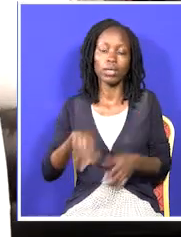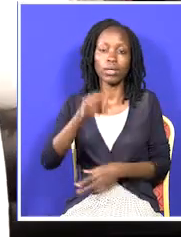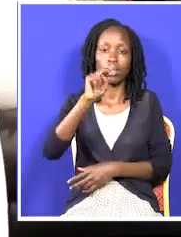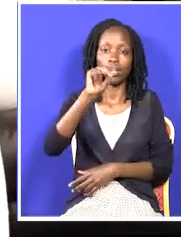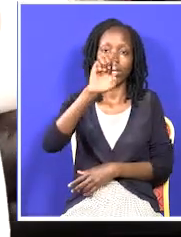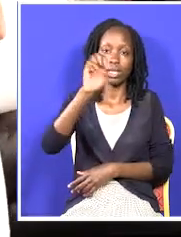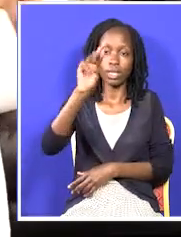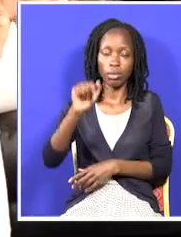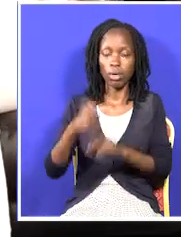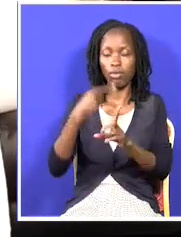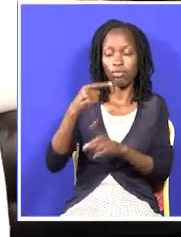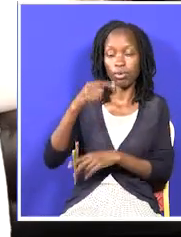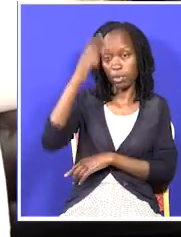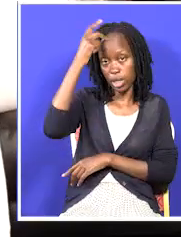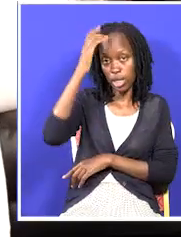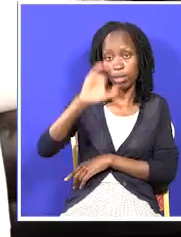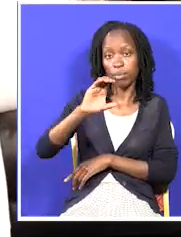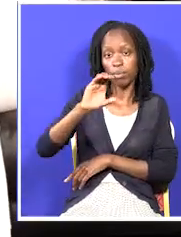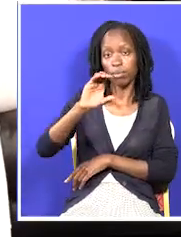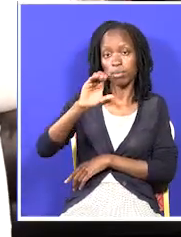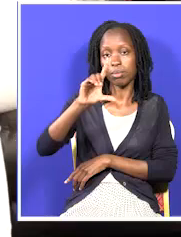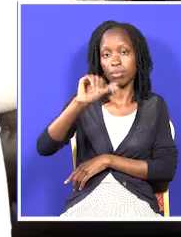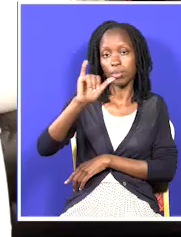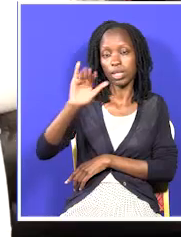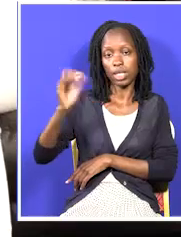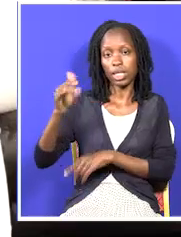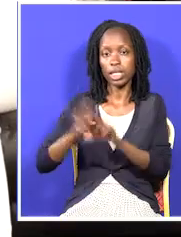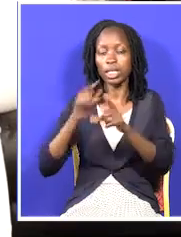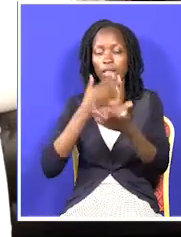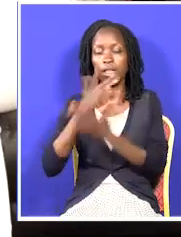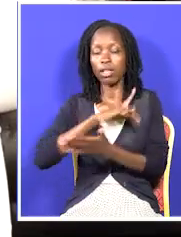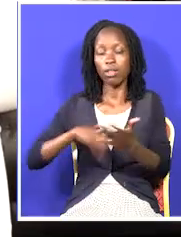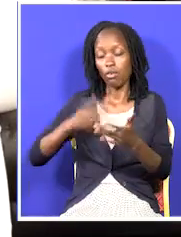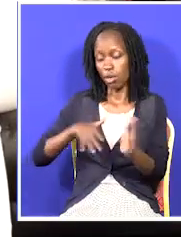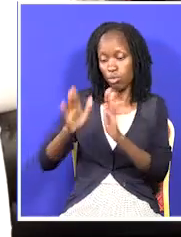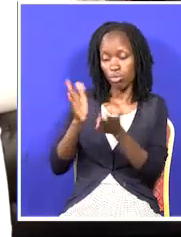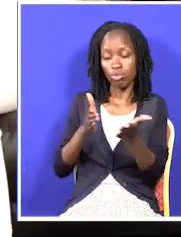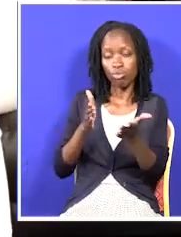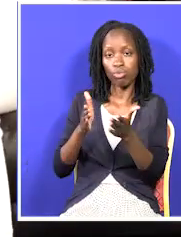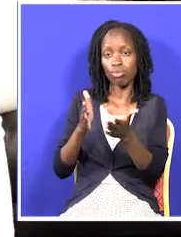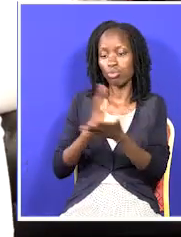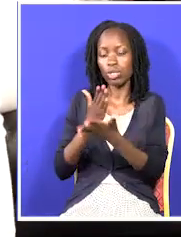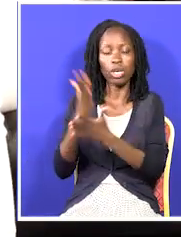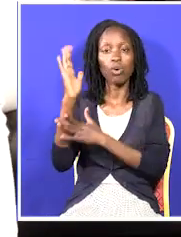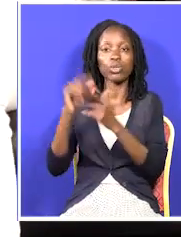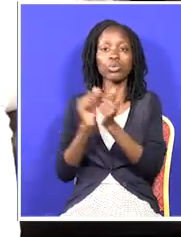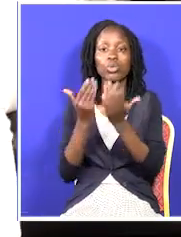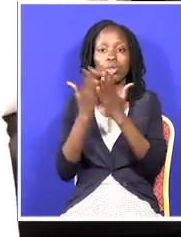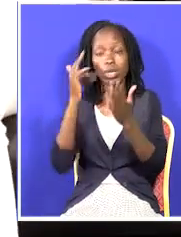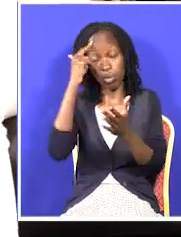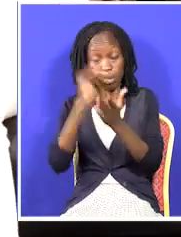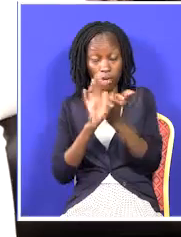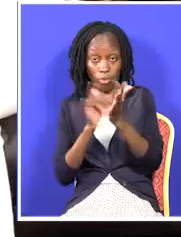Nema, and I come from CITAM Clay City as well, and I thank God for this opportunity to share the Word of God with you. I believe that you're ready with